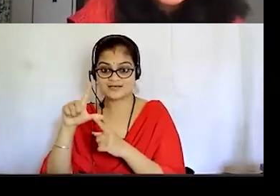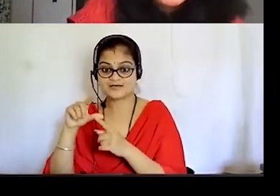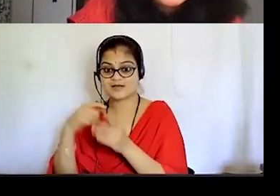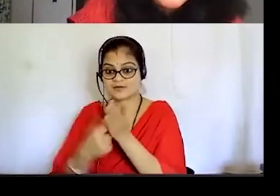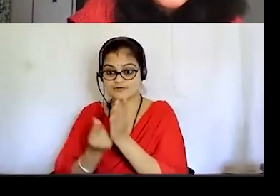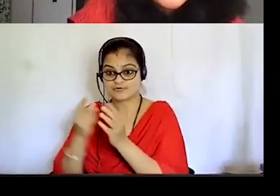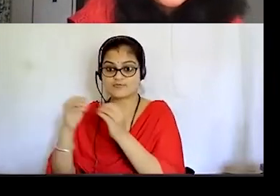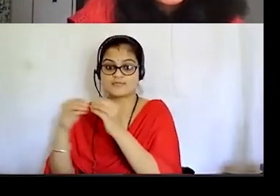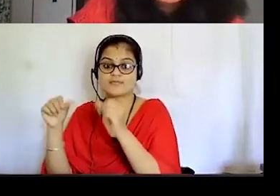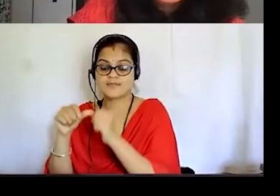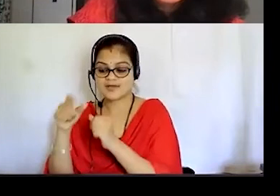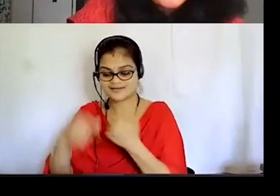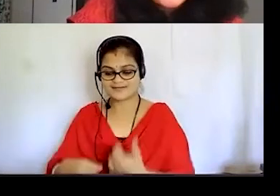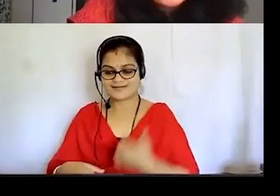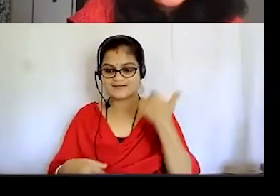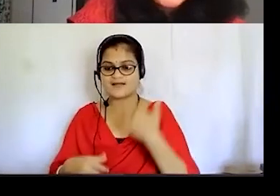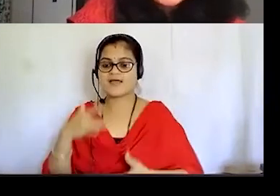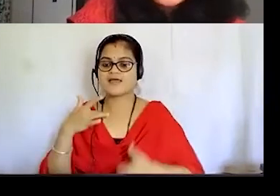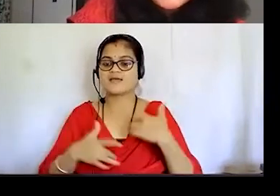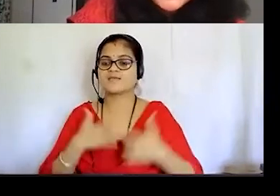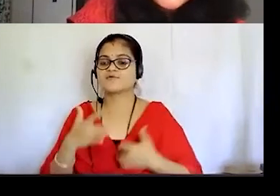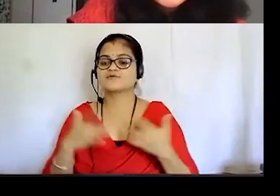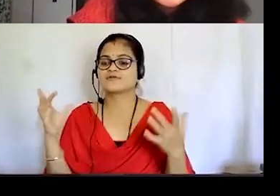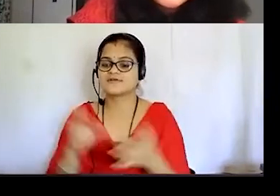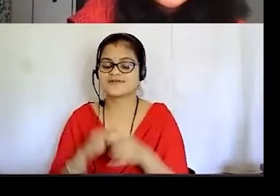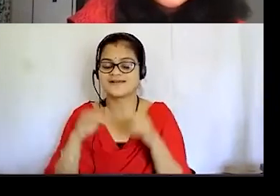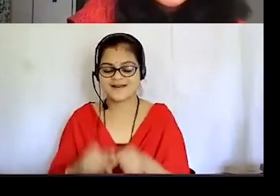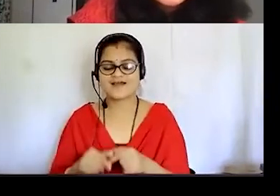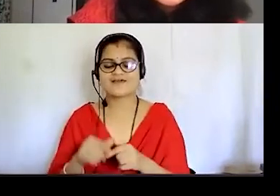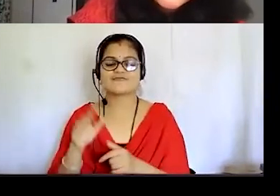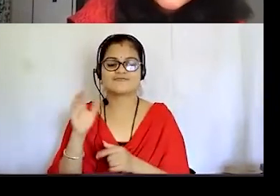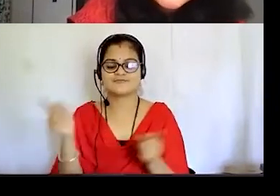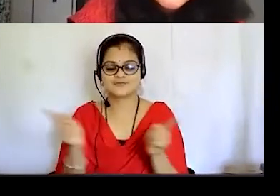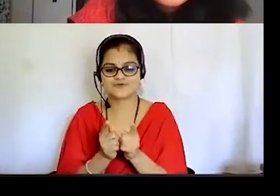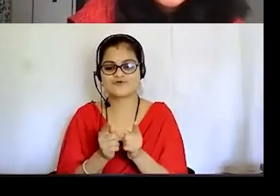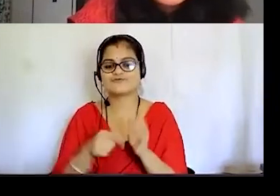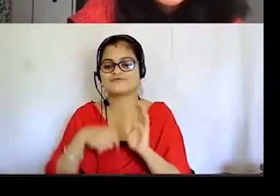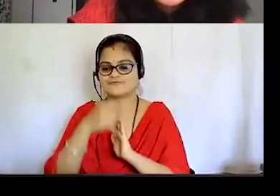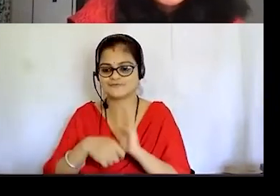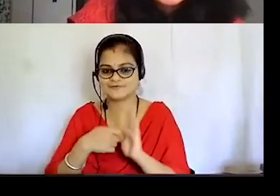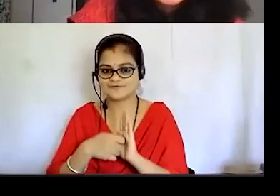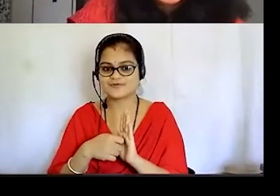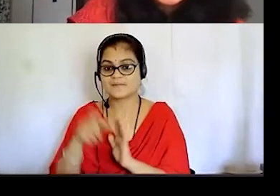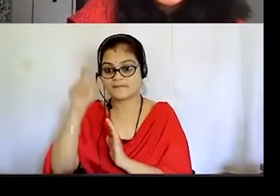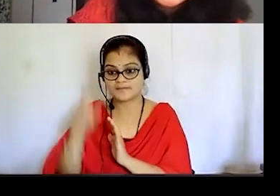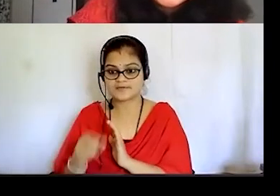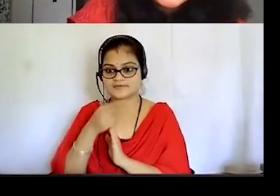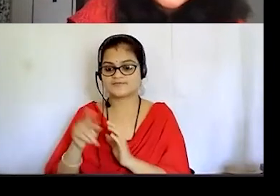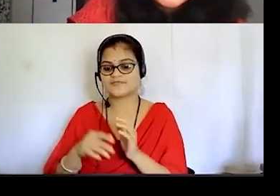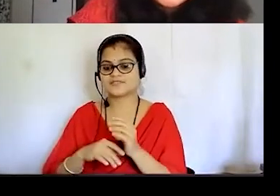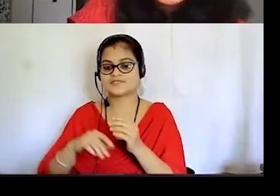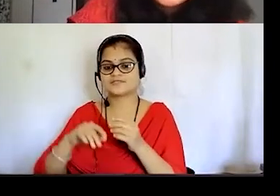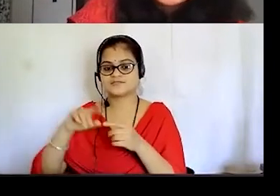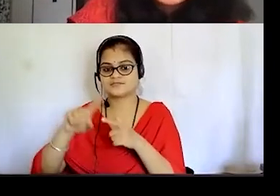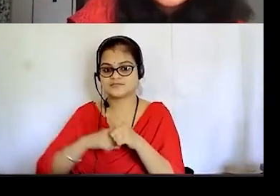spirit's lilting emotional gear. We view and hear a short segment by artist Jatinder